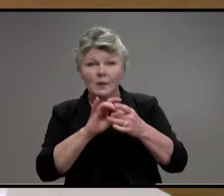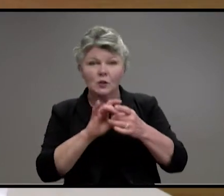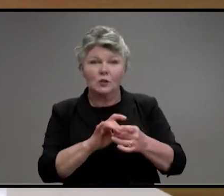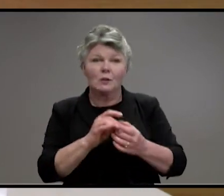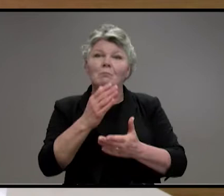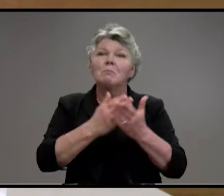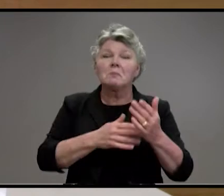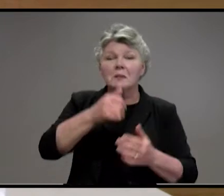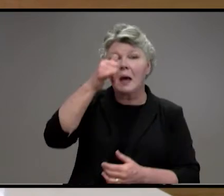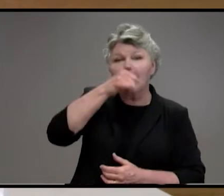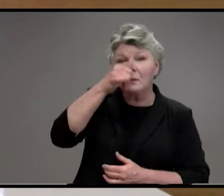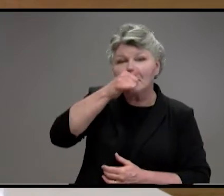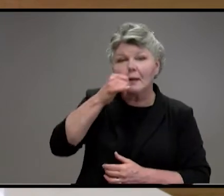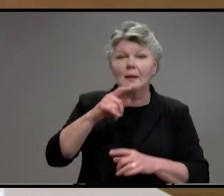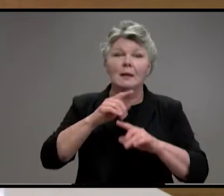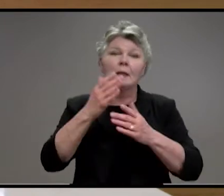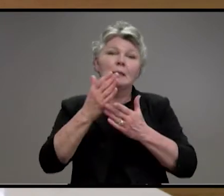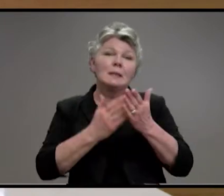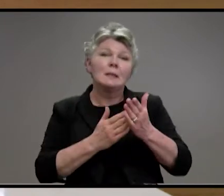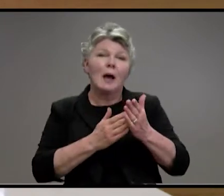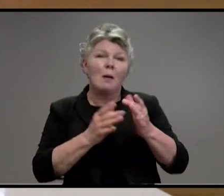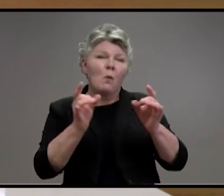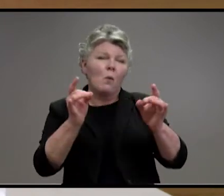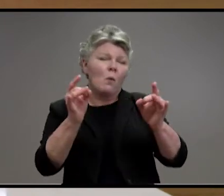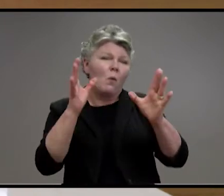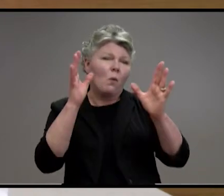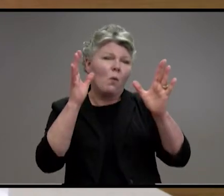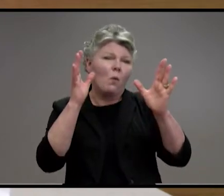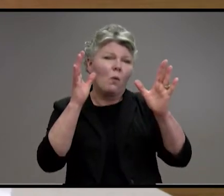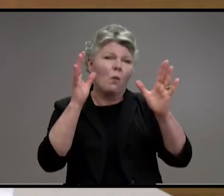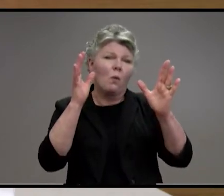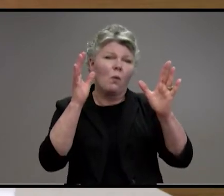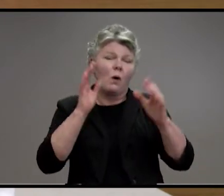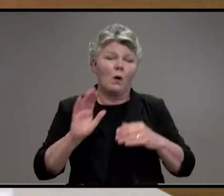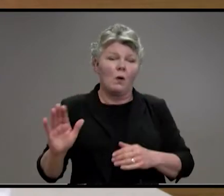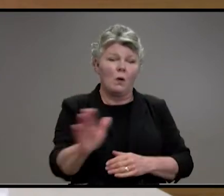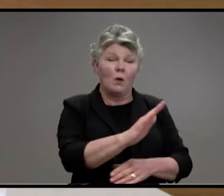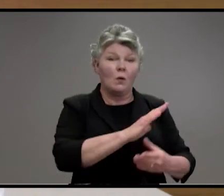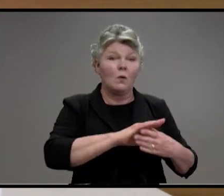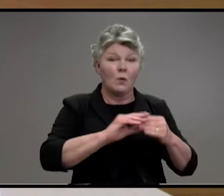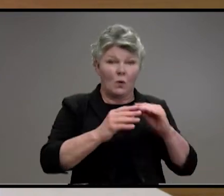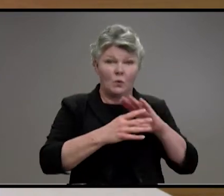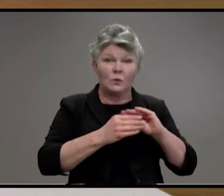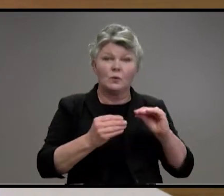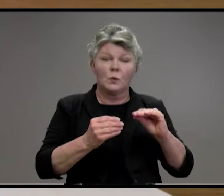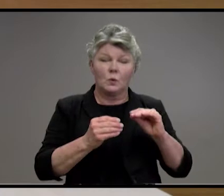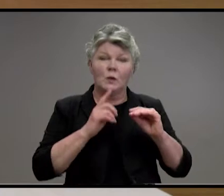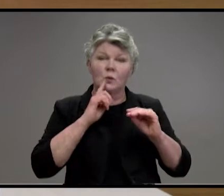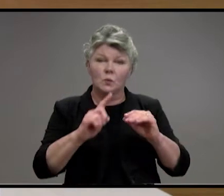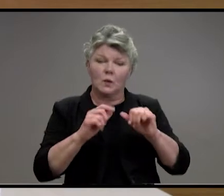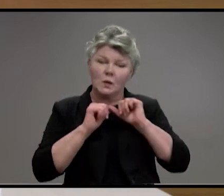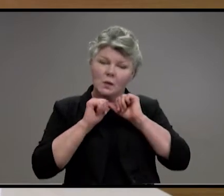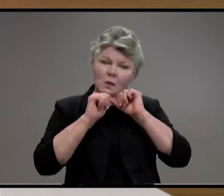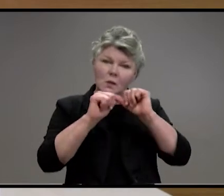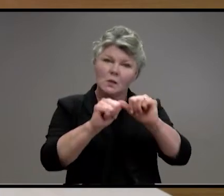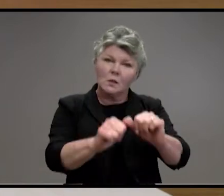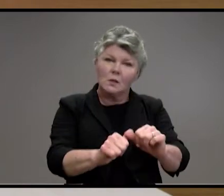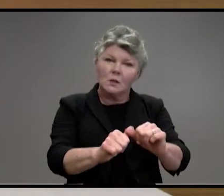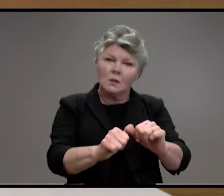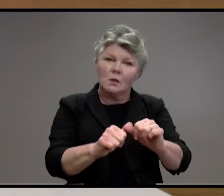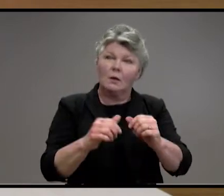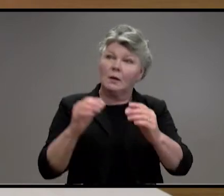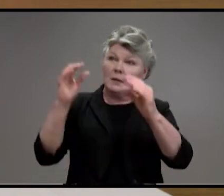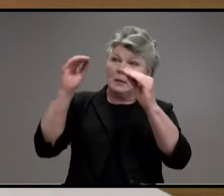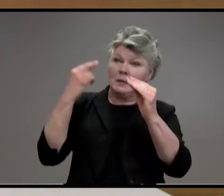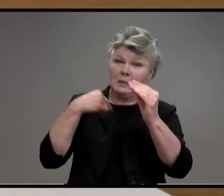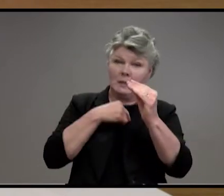silly, but some of them are tragic. And those stories are the ones that stick with us. They teach us that